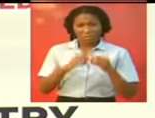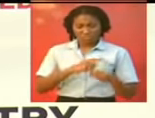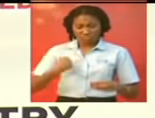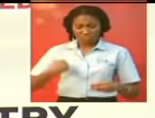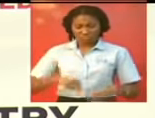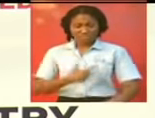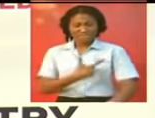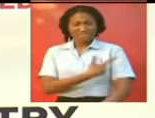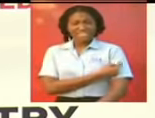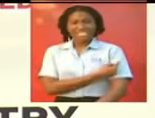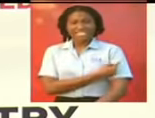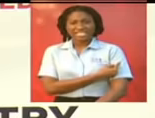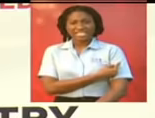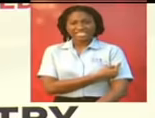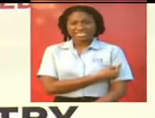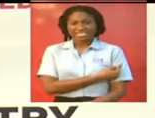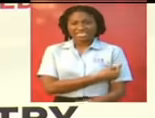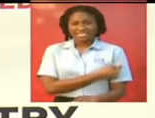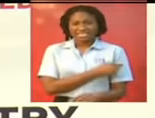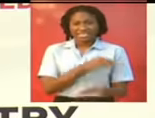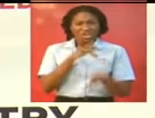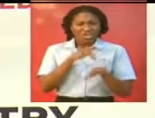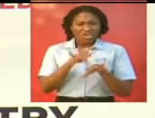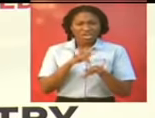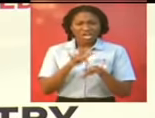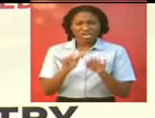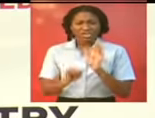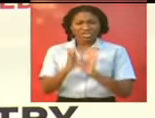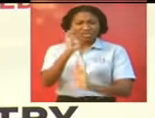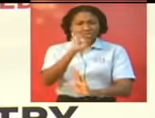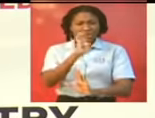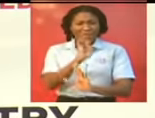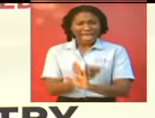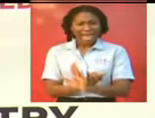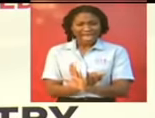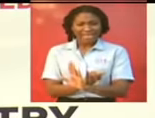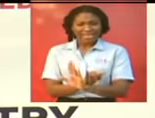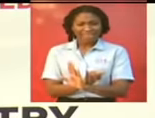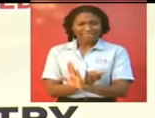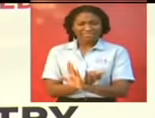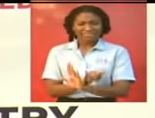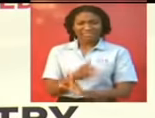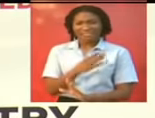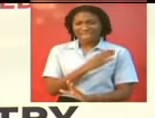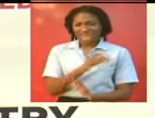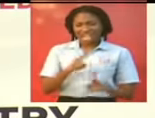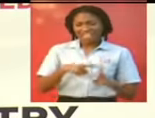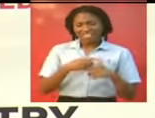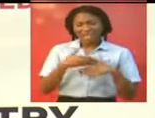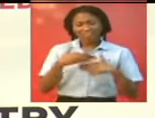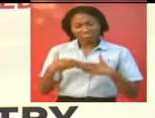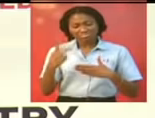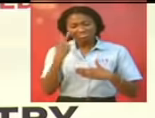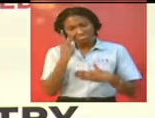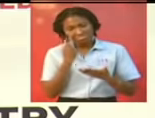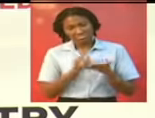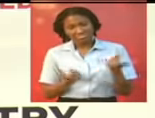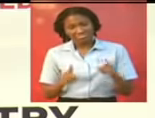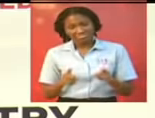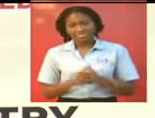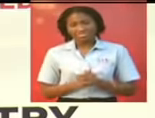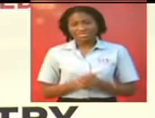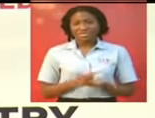vaccines in the early part of July, and then we go from there. So it is really based on when we